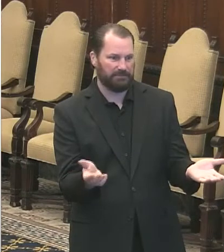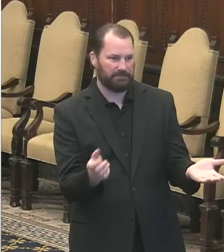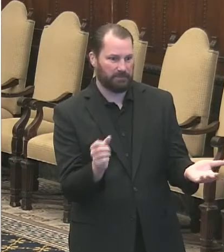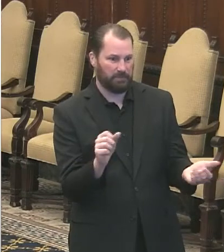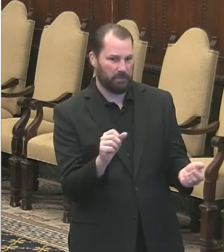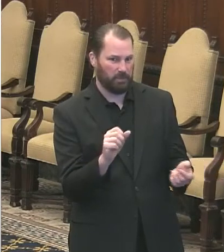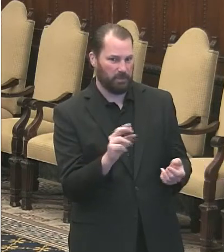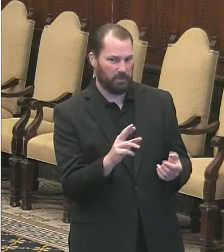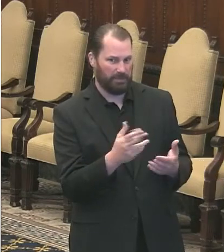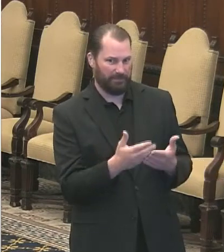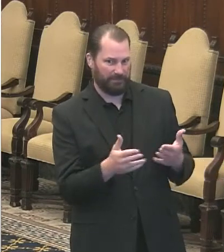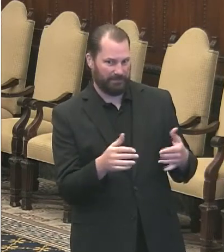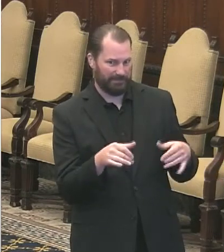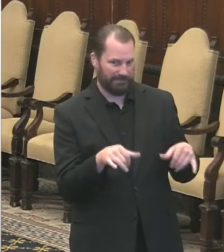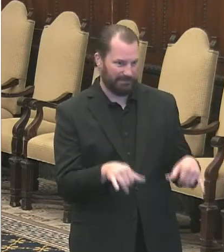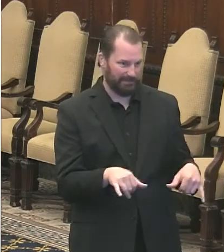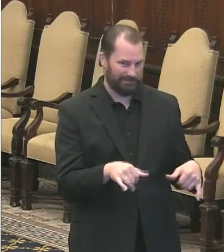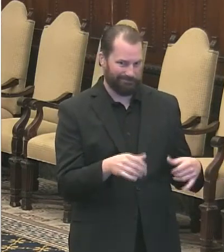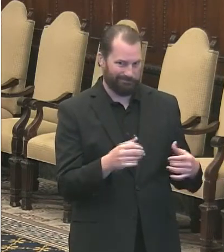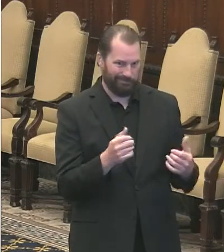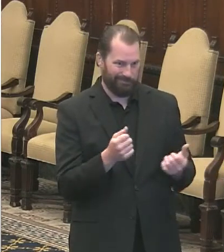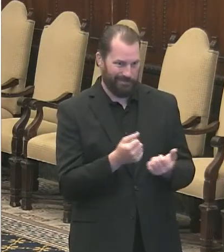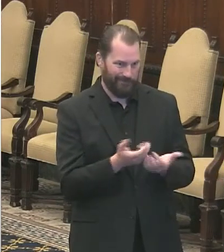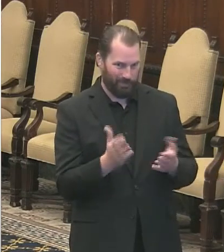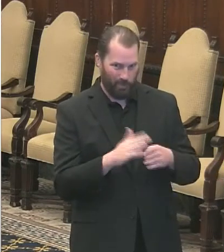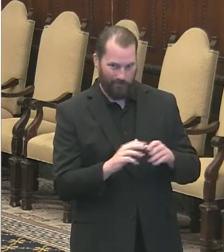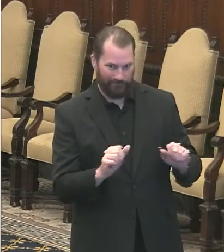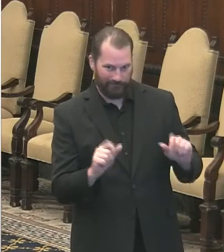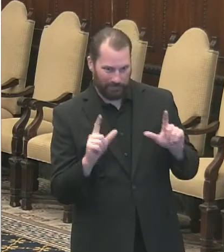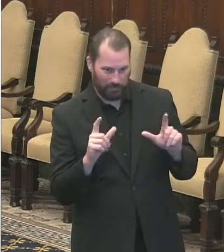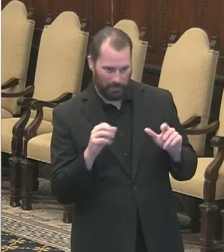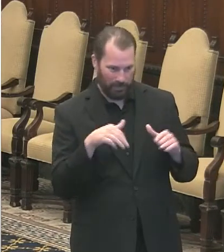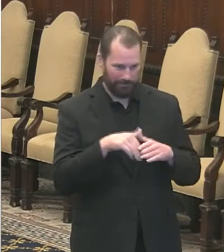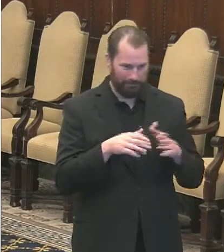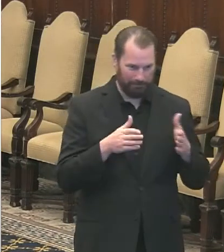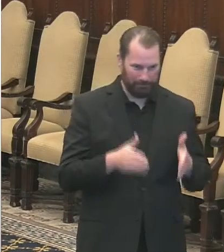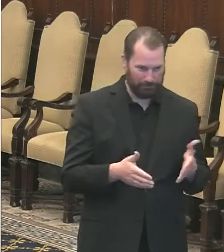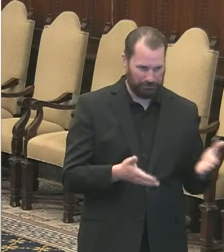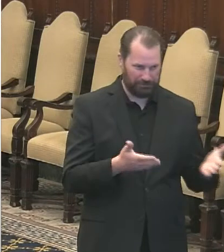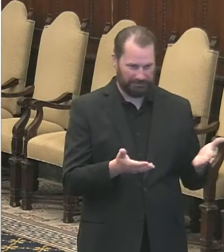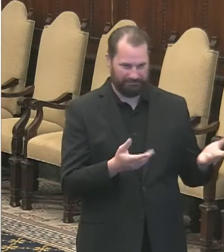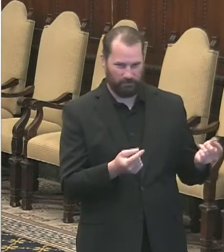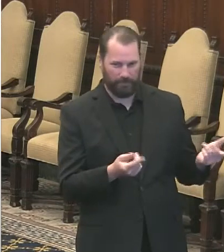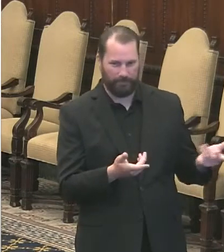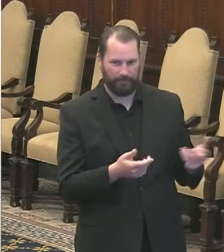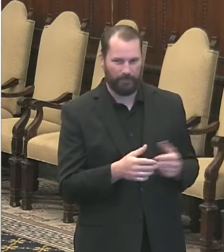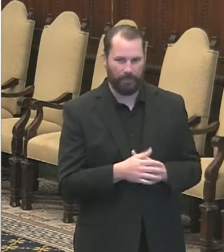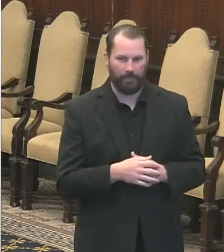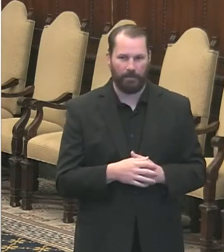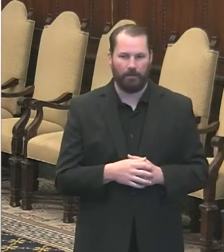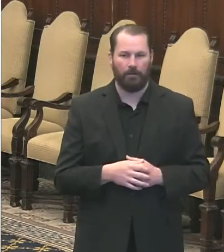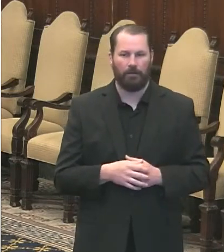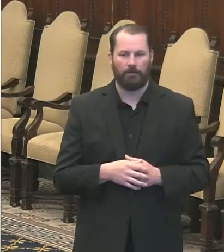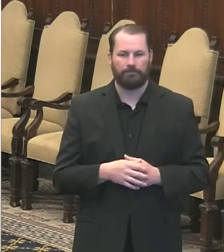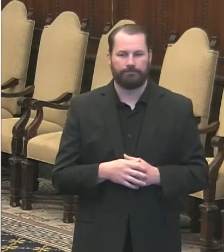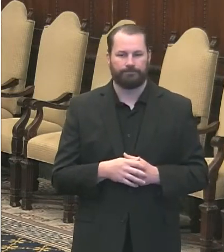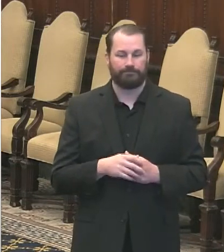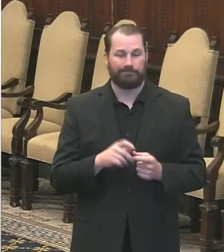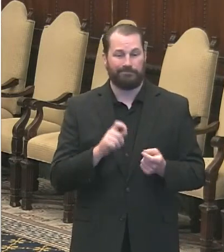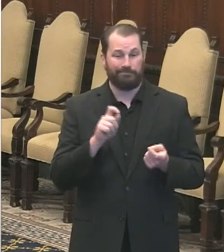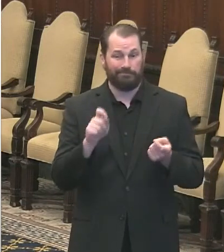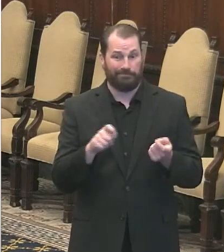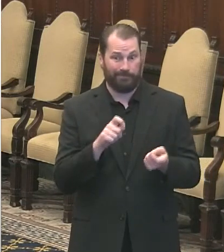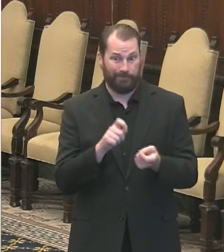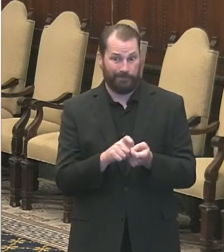it's virtual rather than in person? Yeah. So as far as the specific economic impact data of Wawa